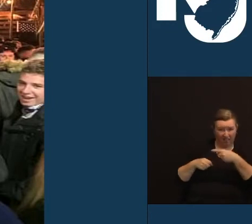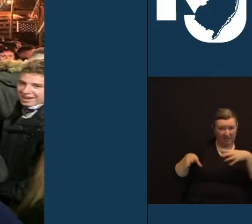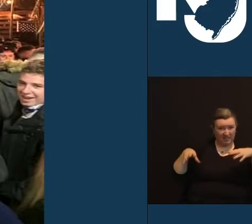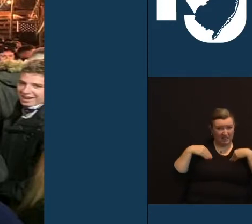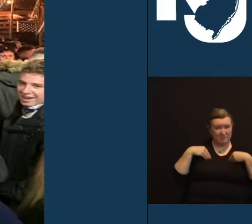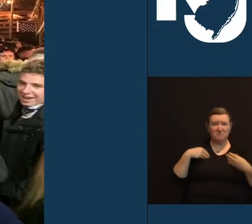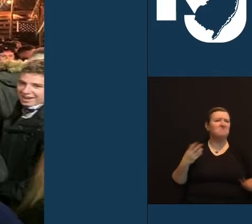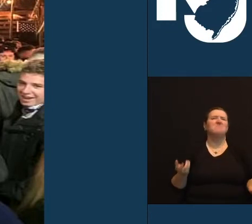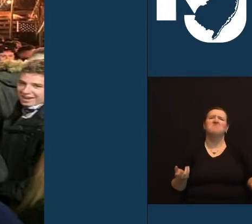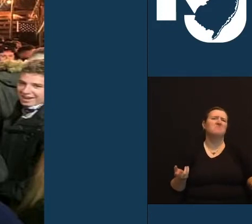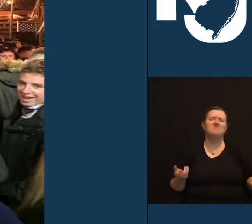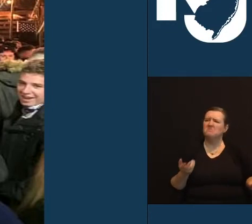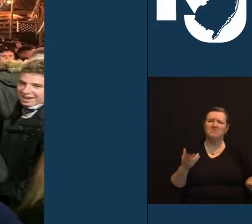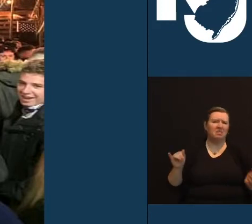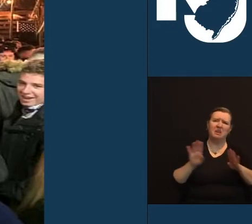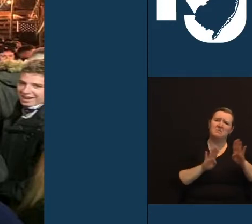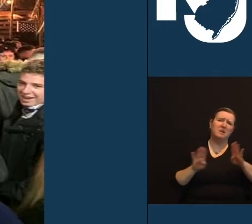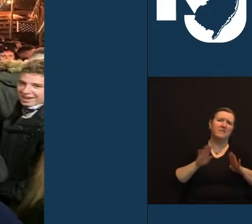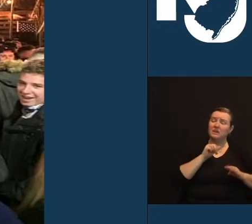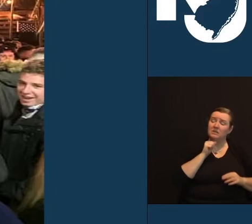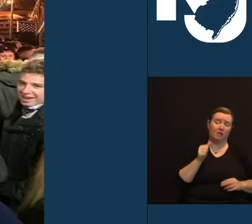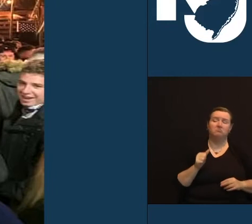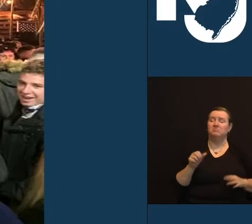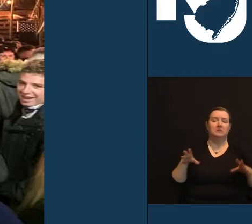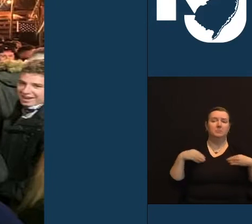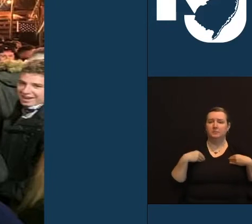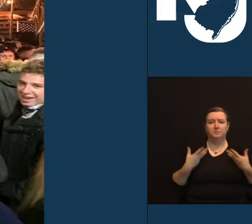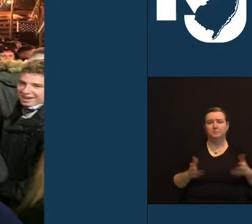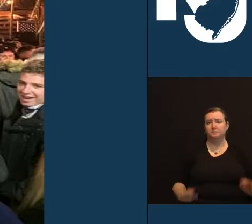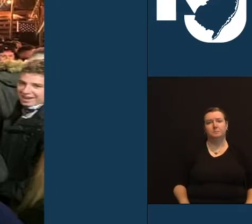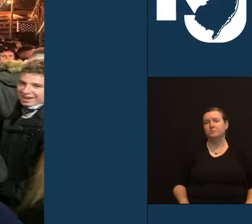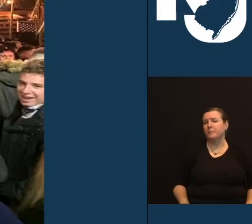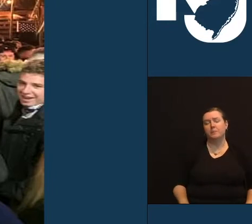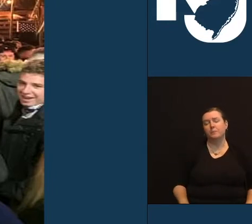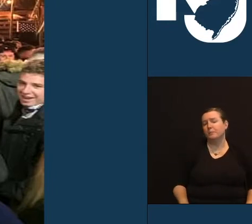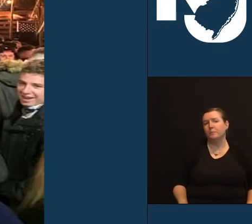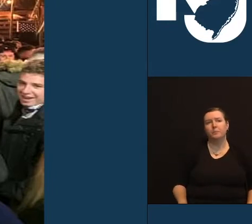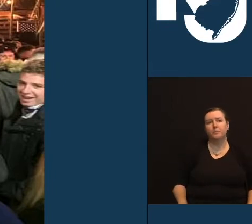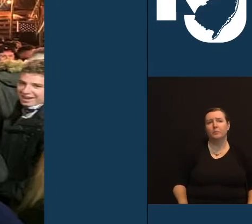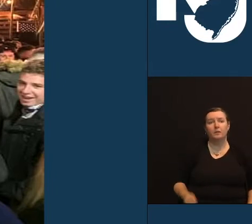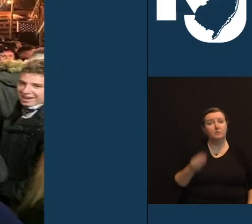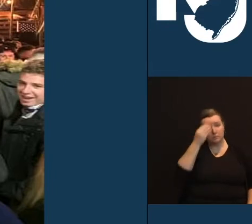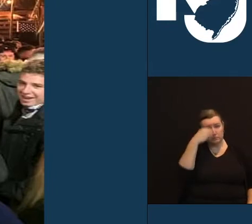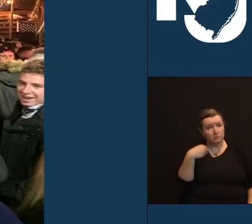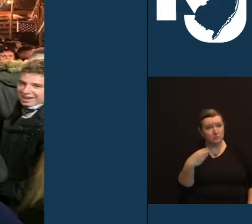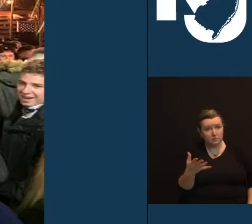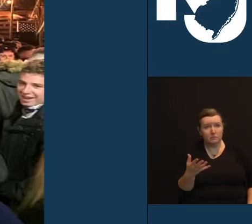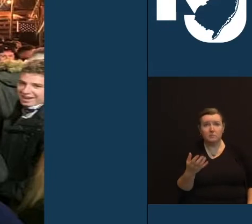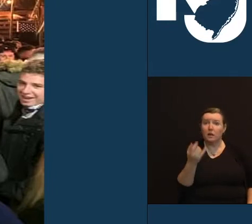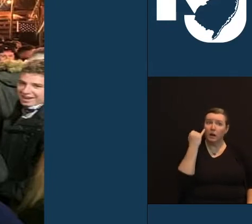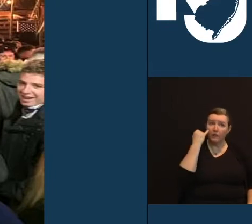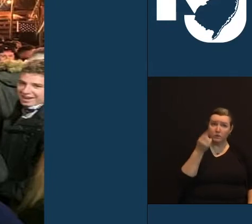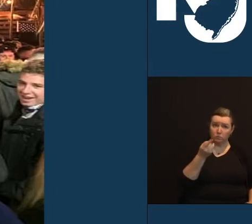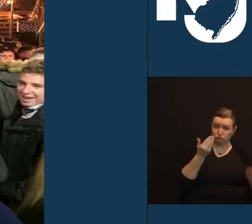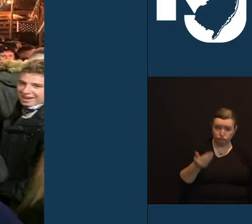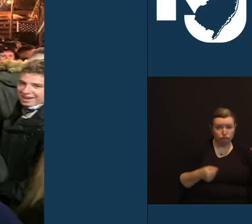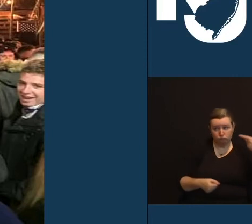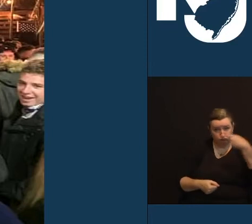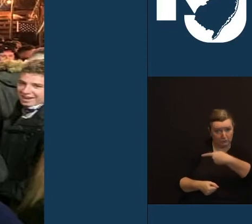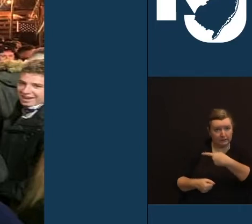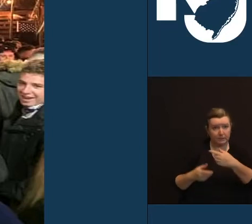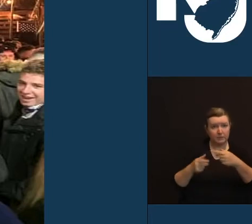this that puts people at risk. And by the way, this probably should go without saying, if you were at Portobello last week, either